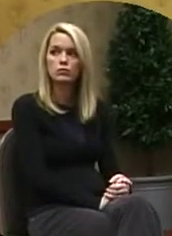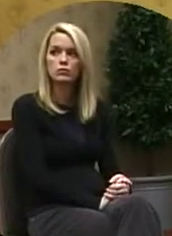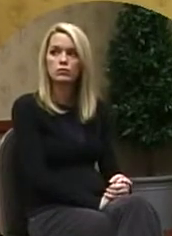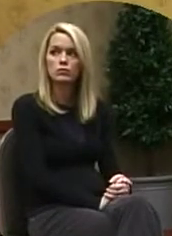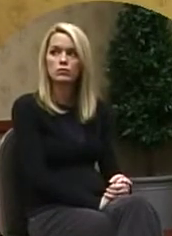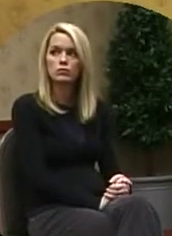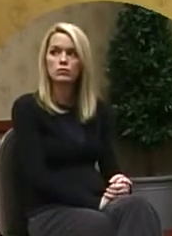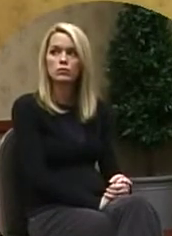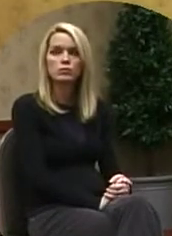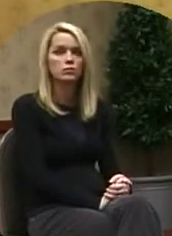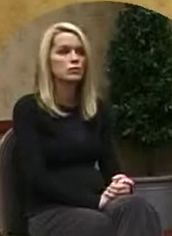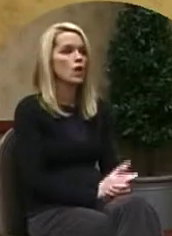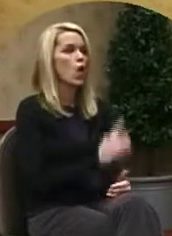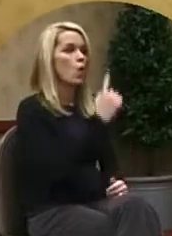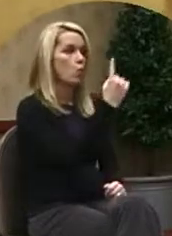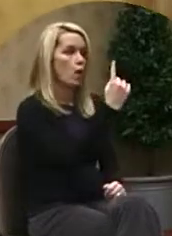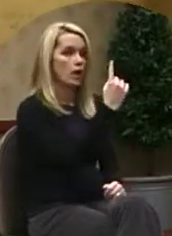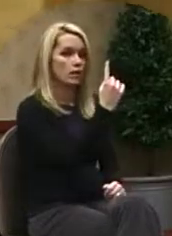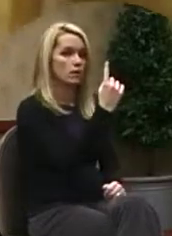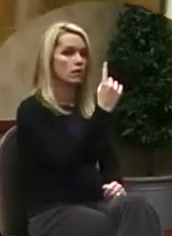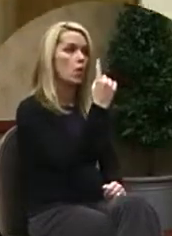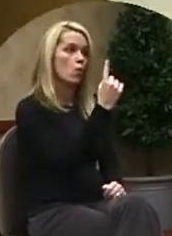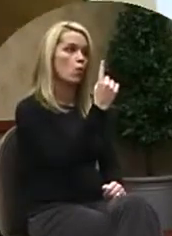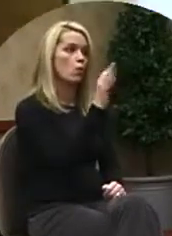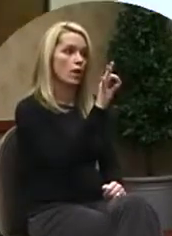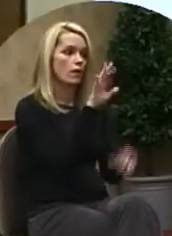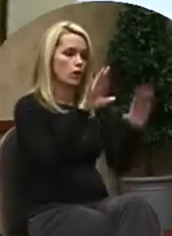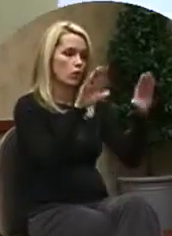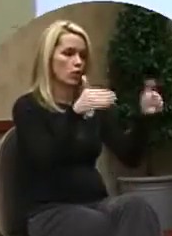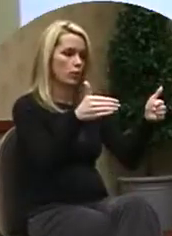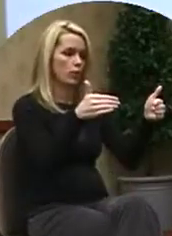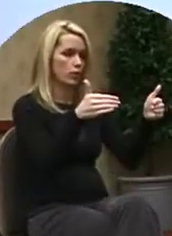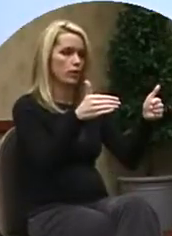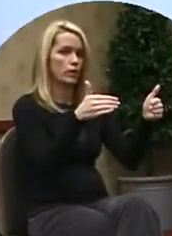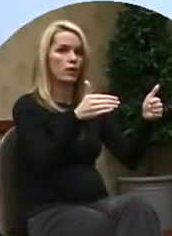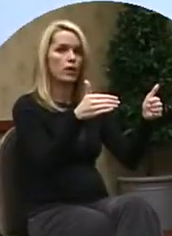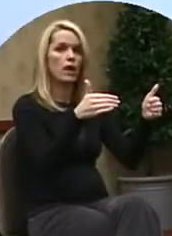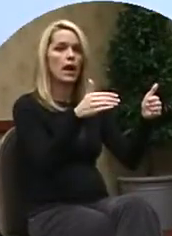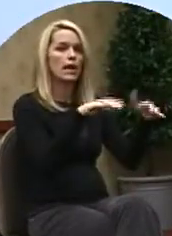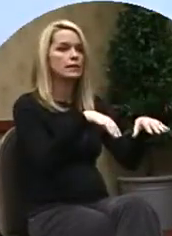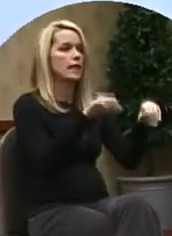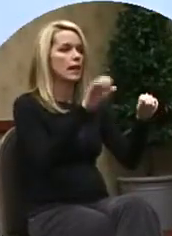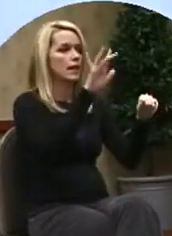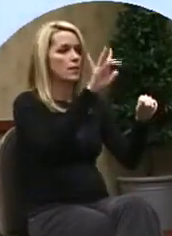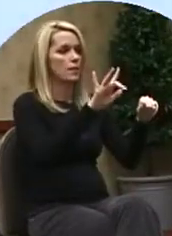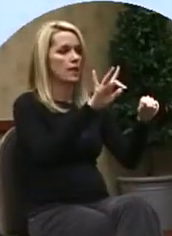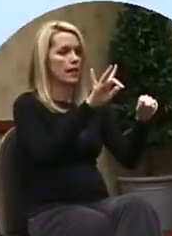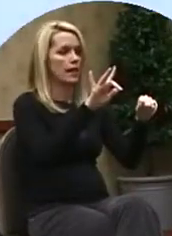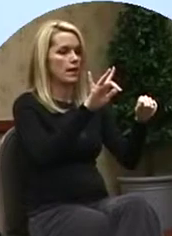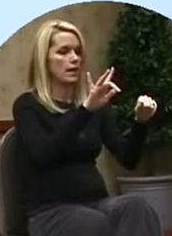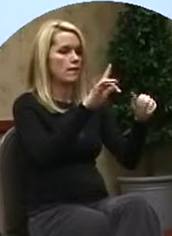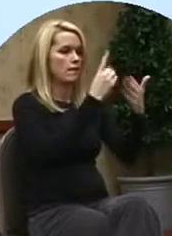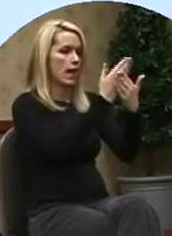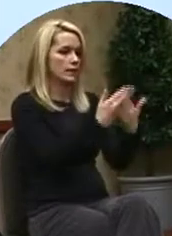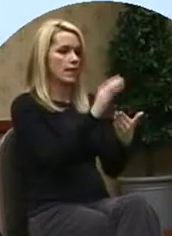one of you, take your blank facts. I would like that person to be the